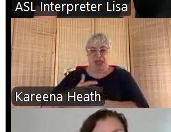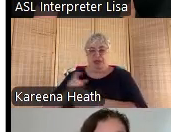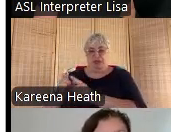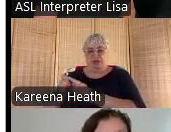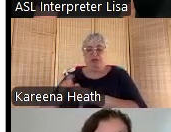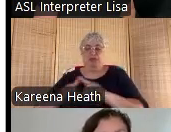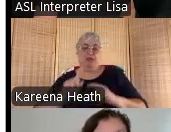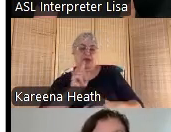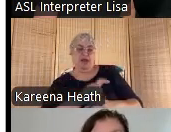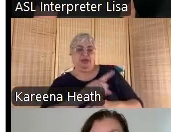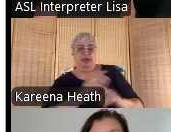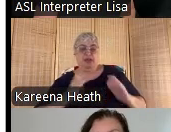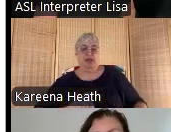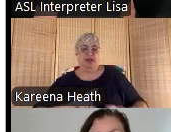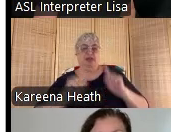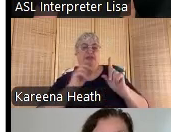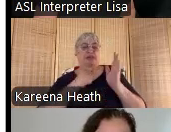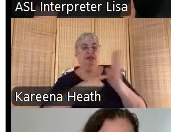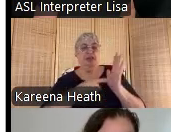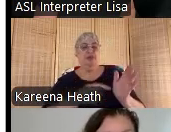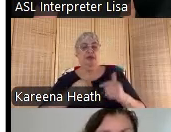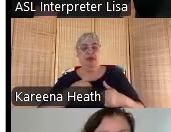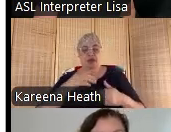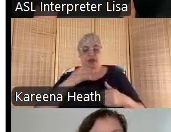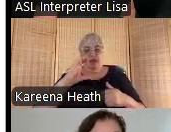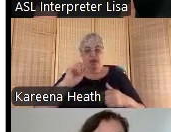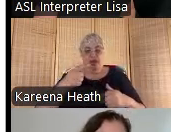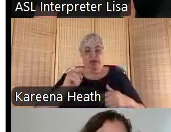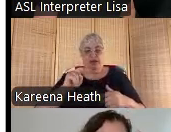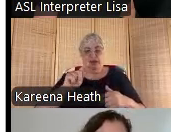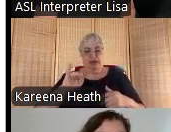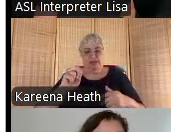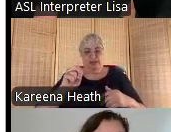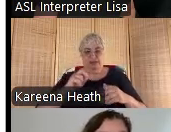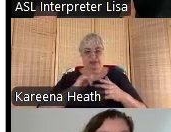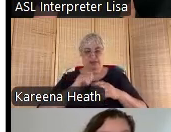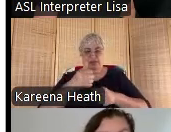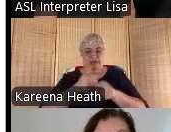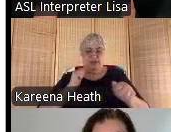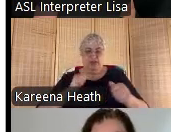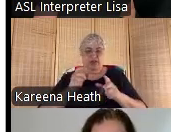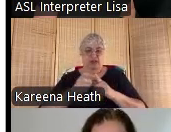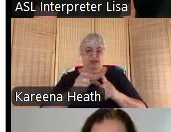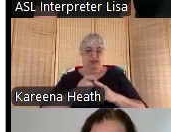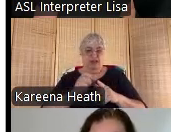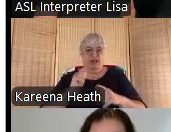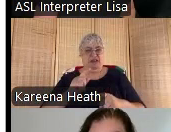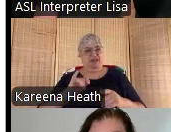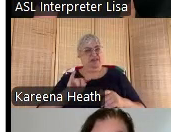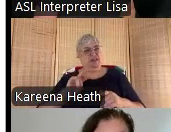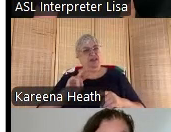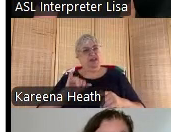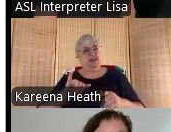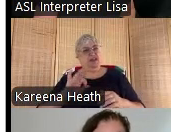some specific examples. If the person has a cognitive disability, you might want to avoid using a term like activities of daily